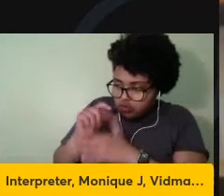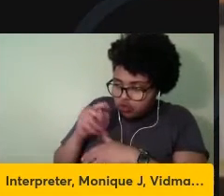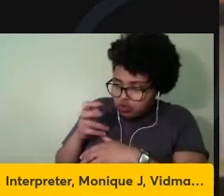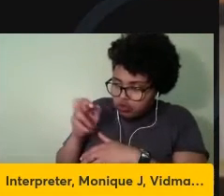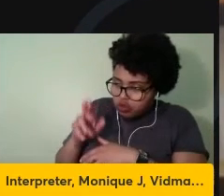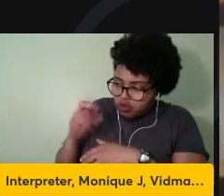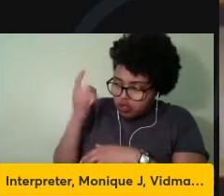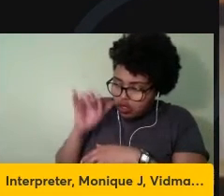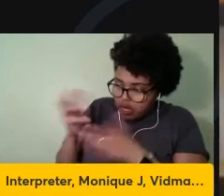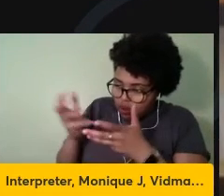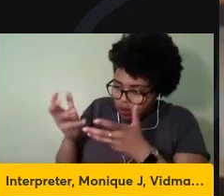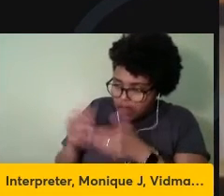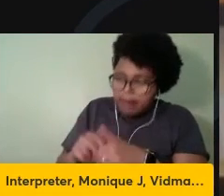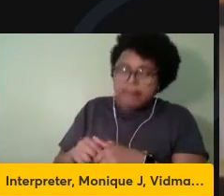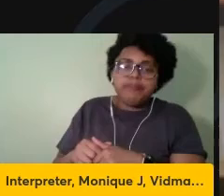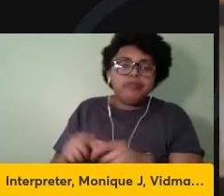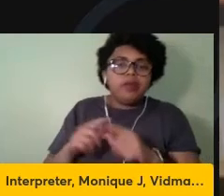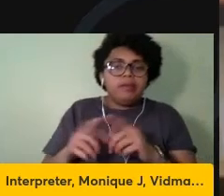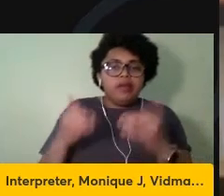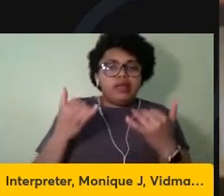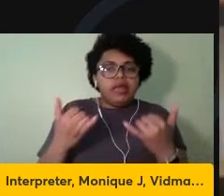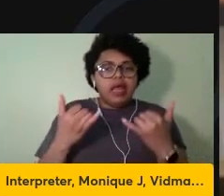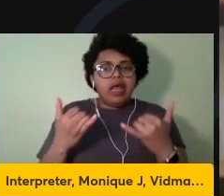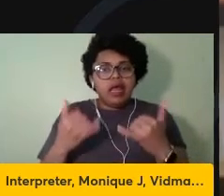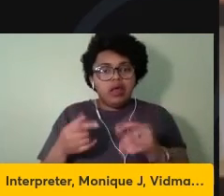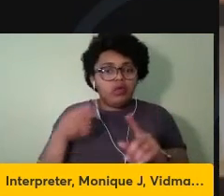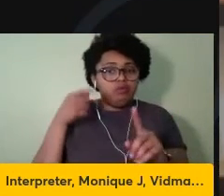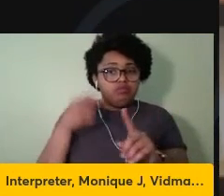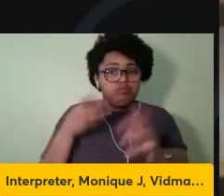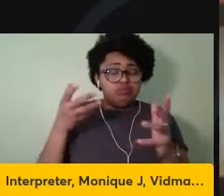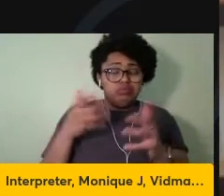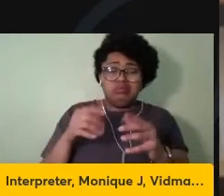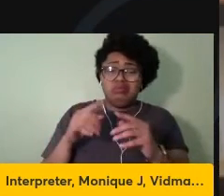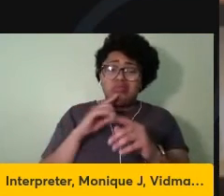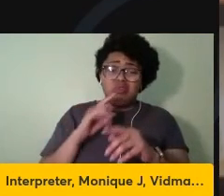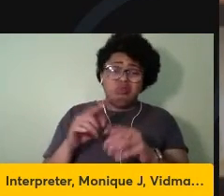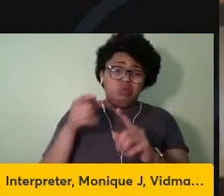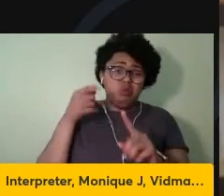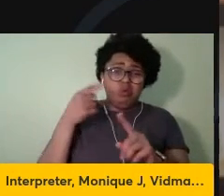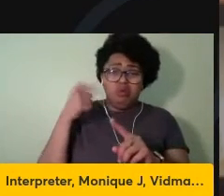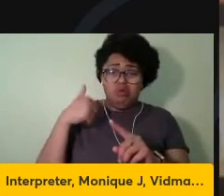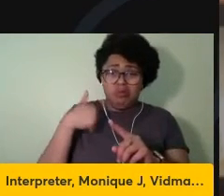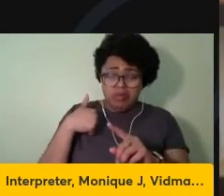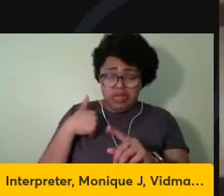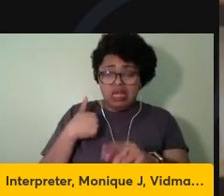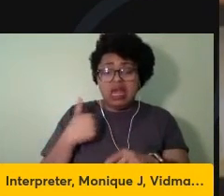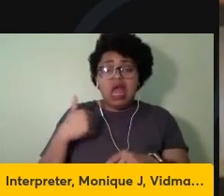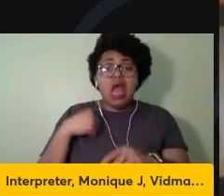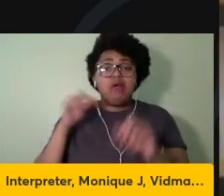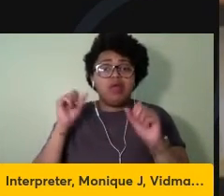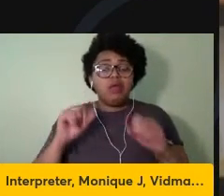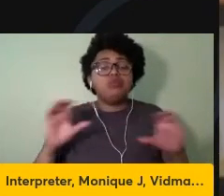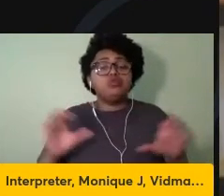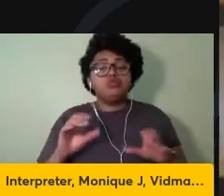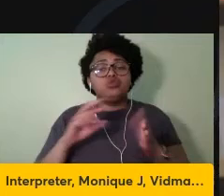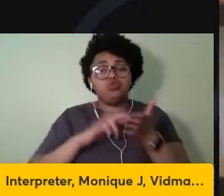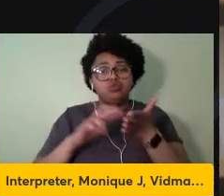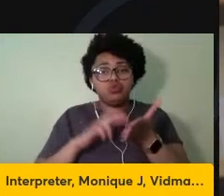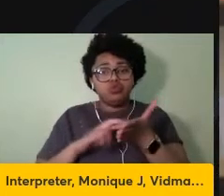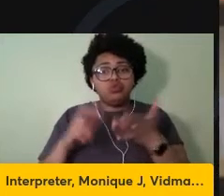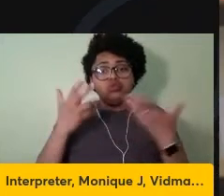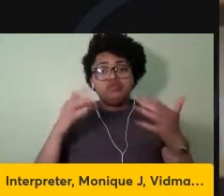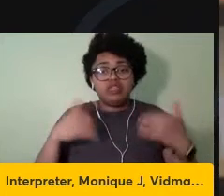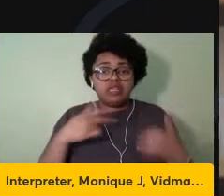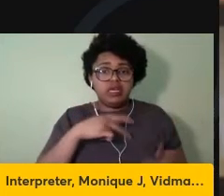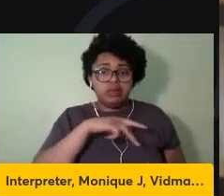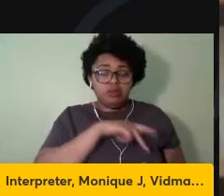At this point, this was the real spark for me, because I was able to do research that had a personal